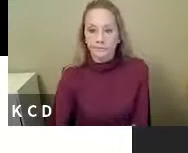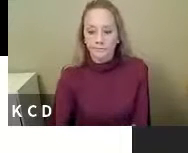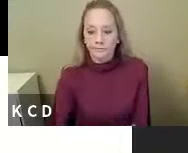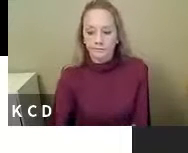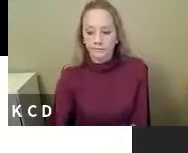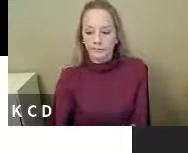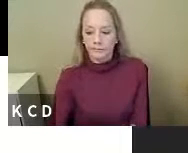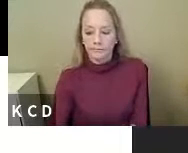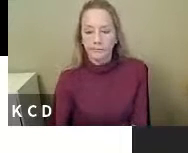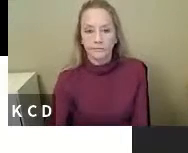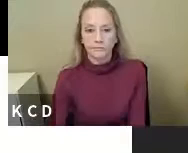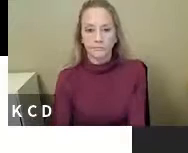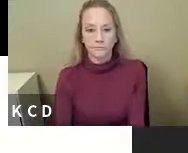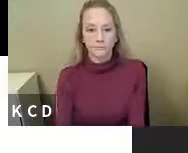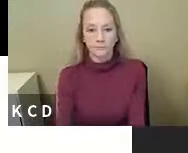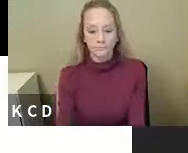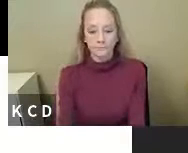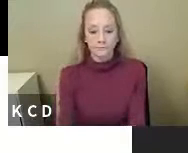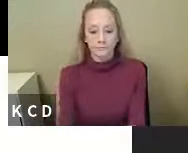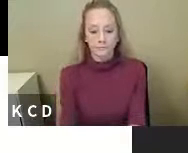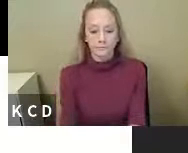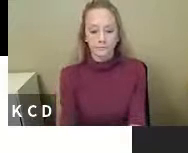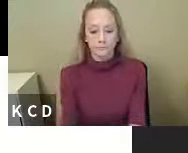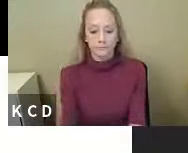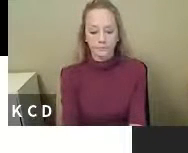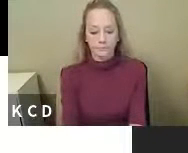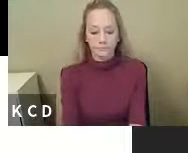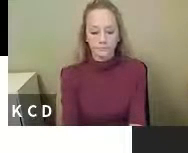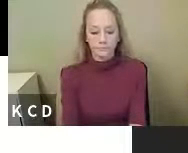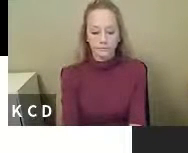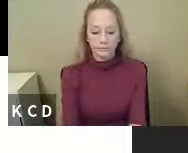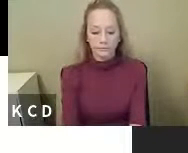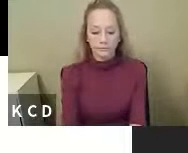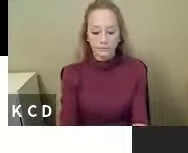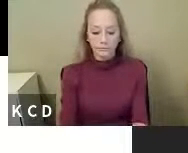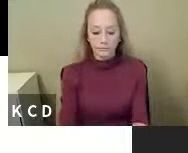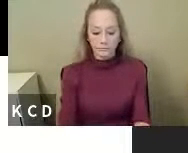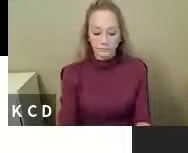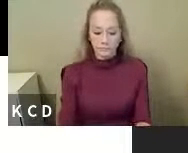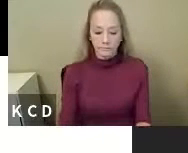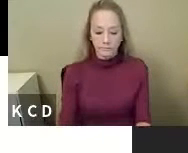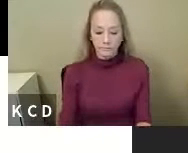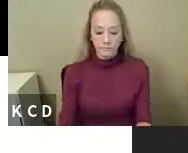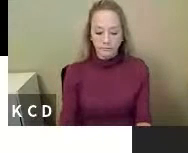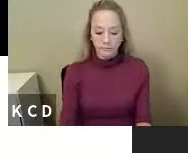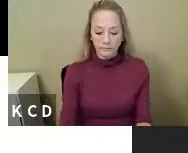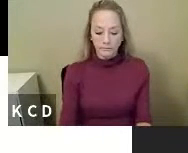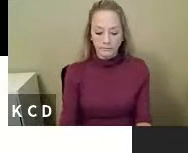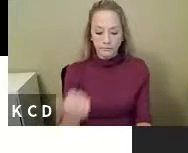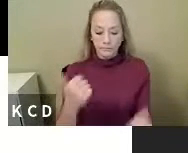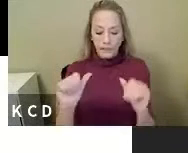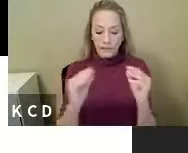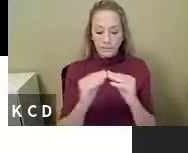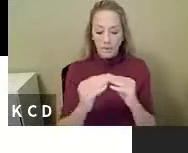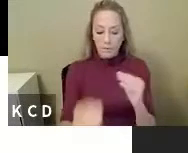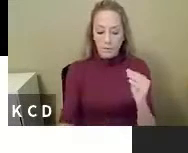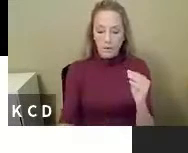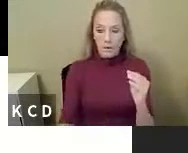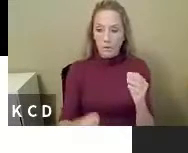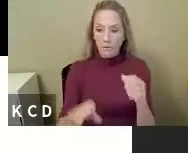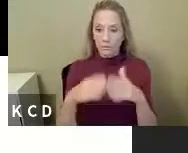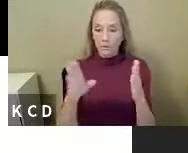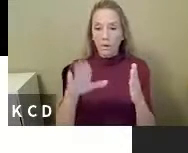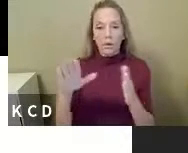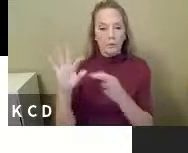comments or questions from others on any of these? Dr. Souza, I guess the question would be, in the context of